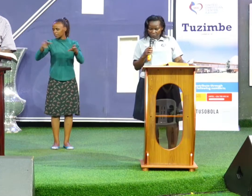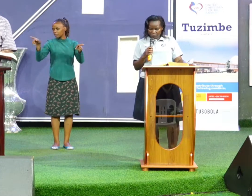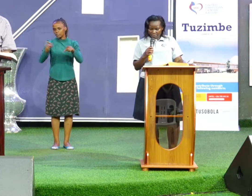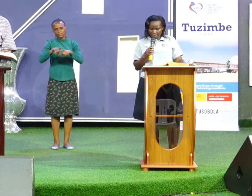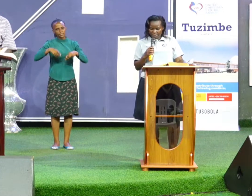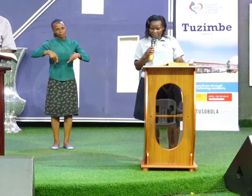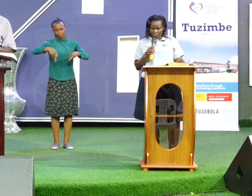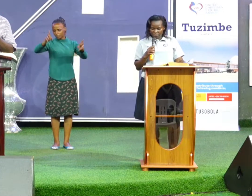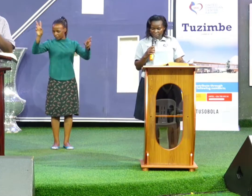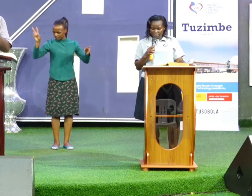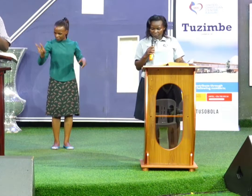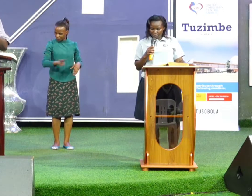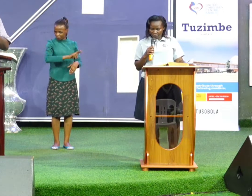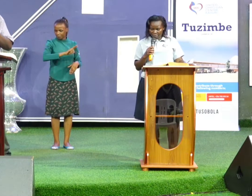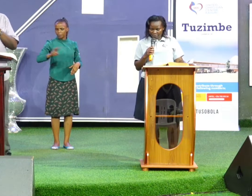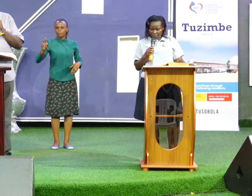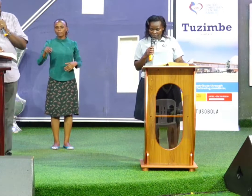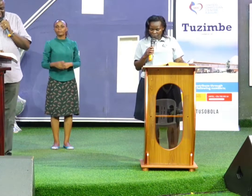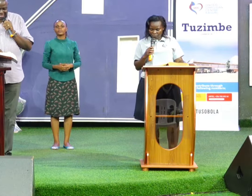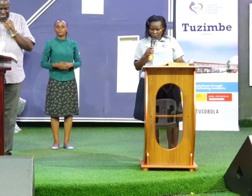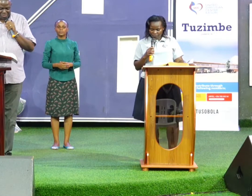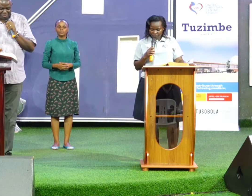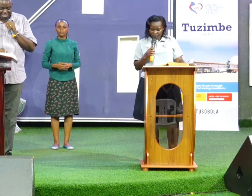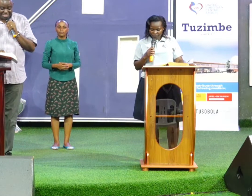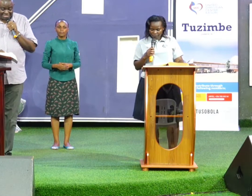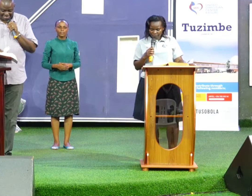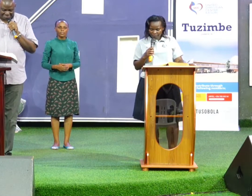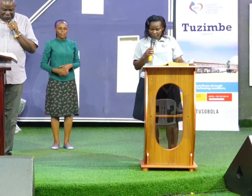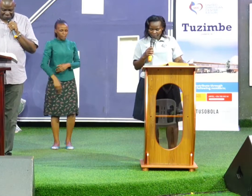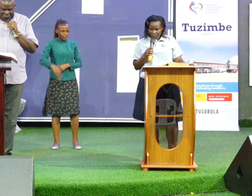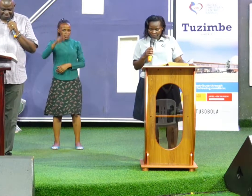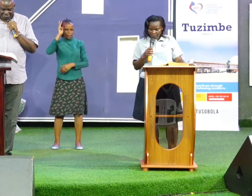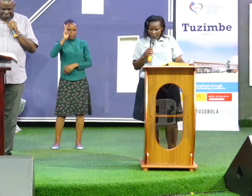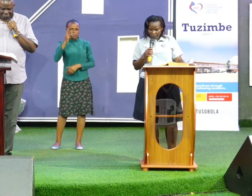kuba nga tugoberera ekiro kya leero nga tusaba bwe tutyo. That we will see.